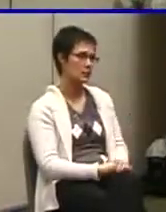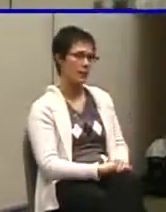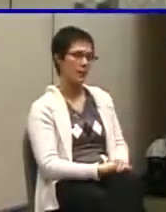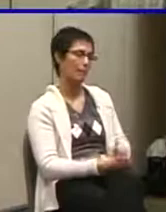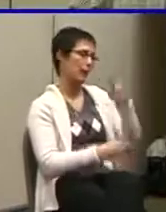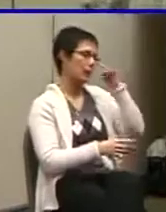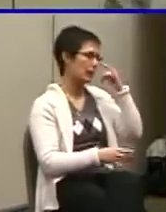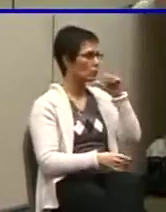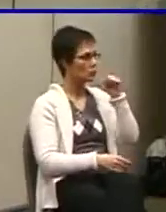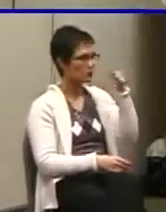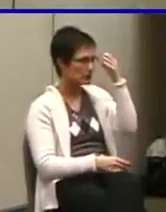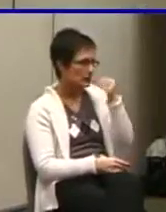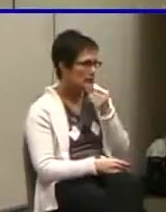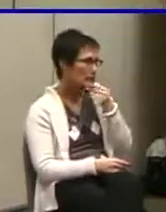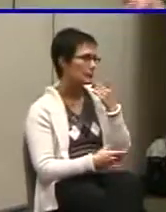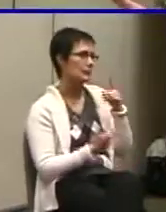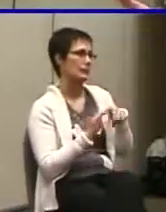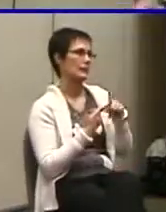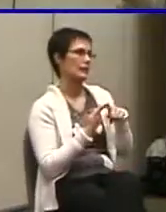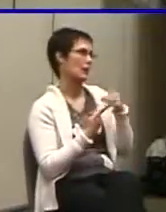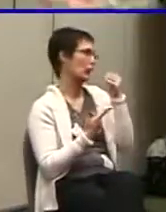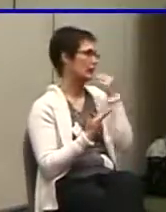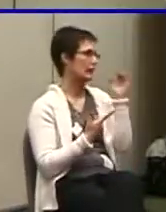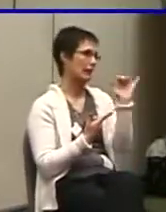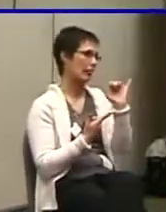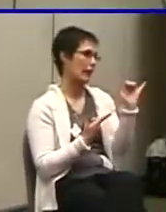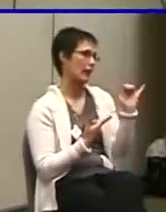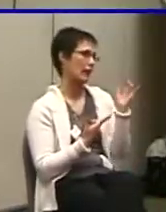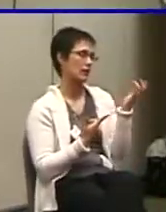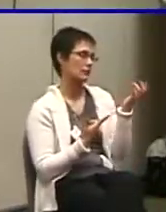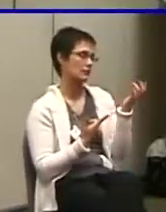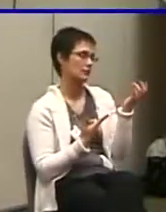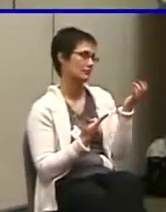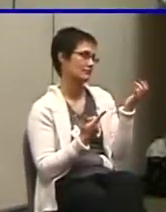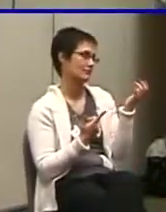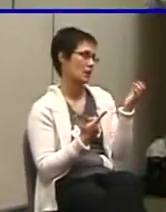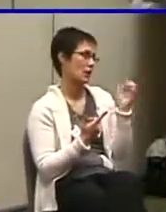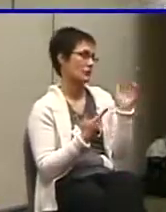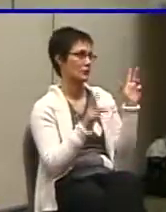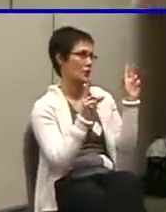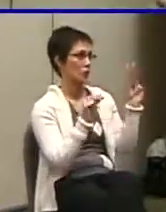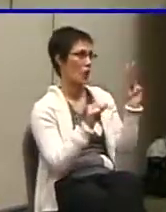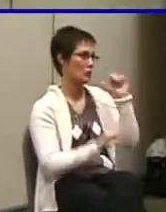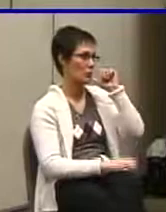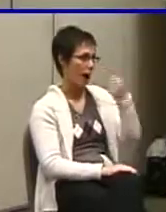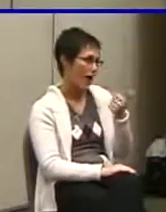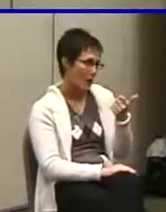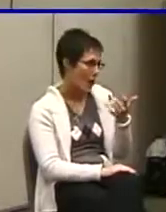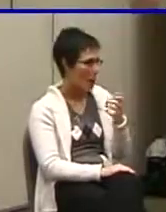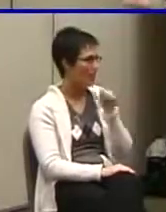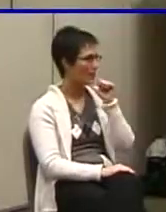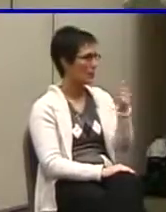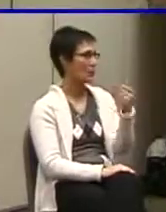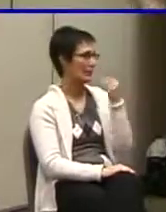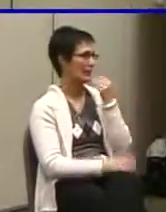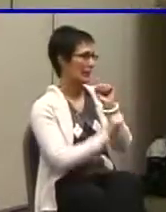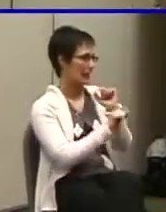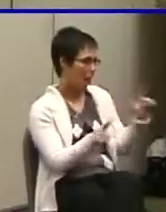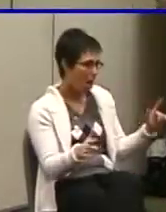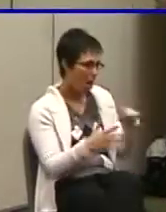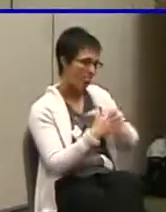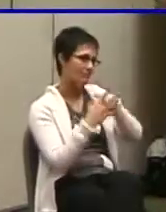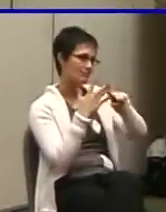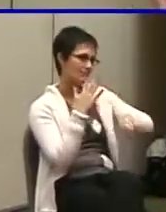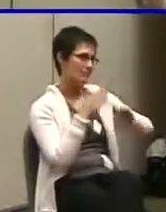sleep. They had, they were eating like, there was no tomorrow, or they weren't eating at all. All those side